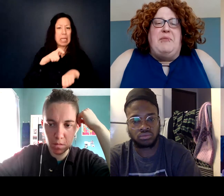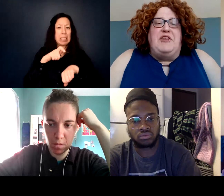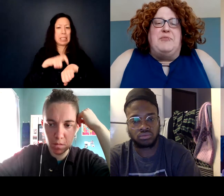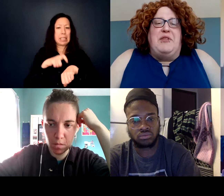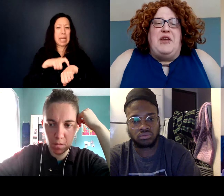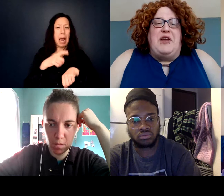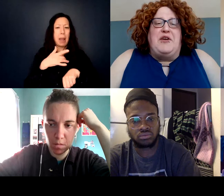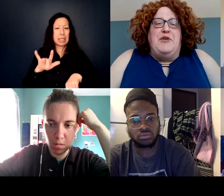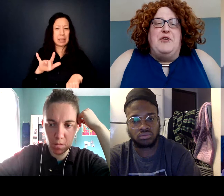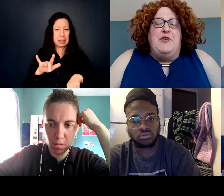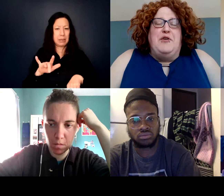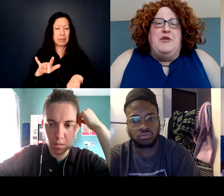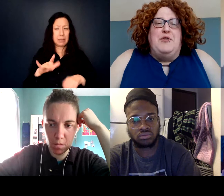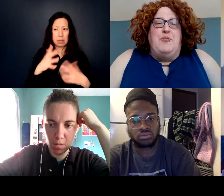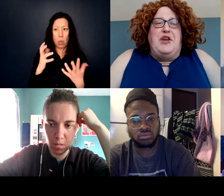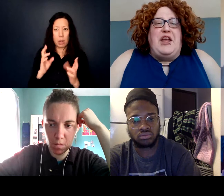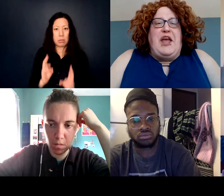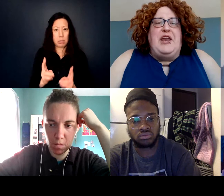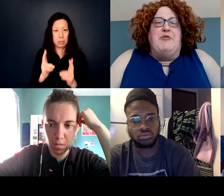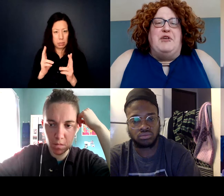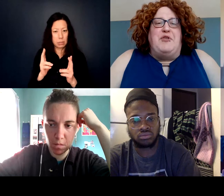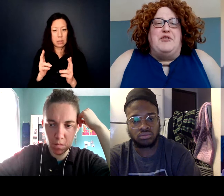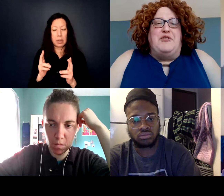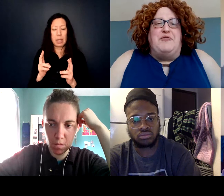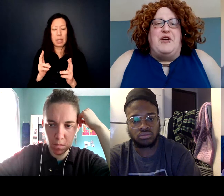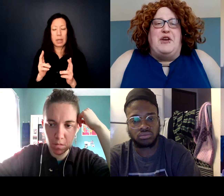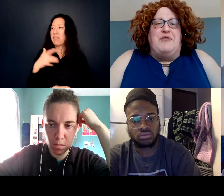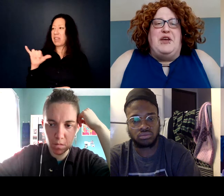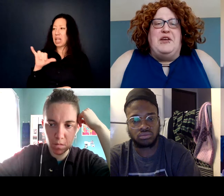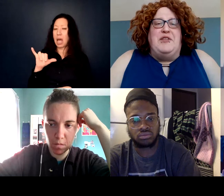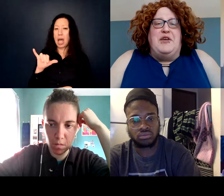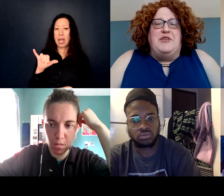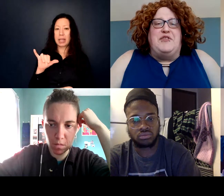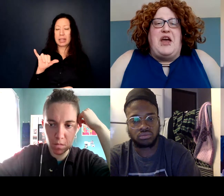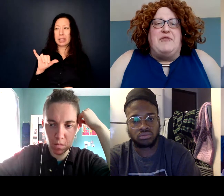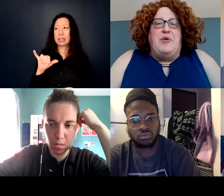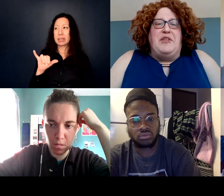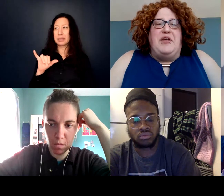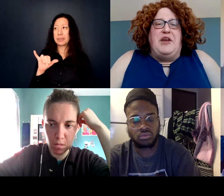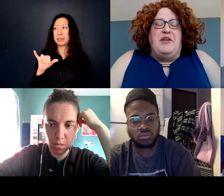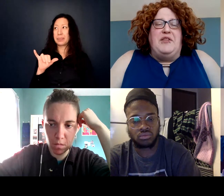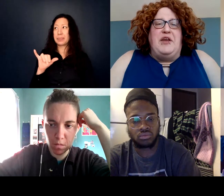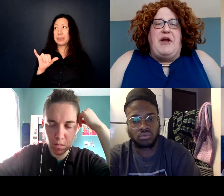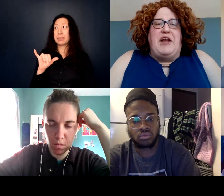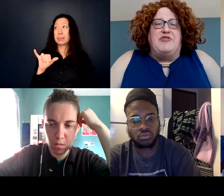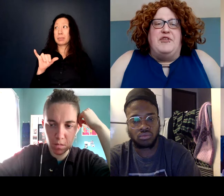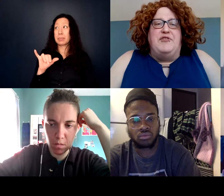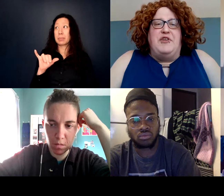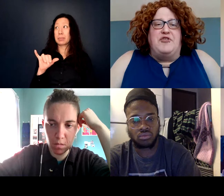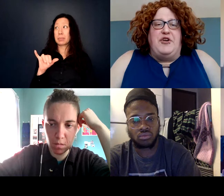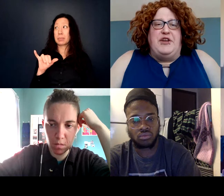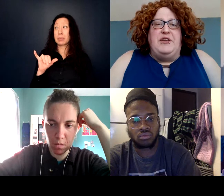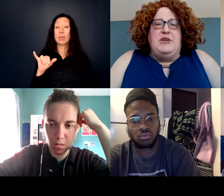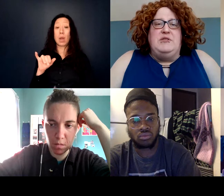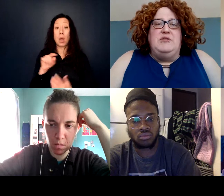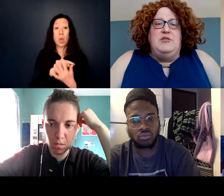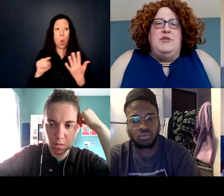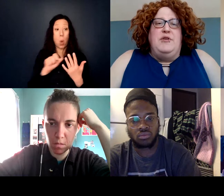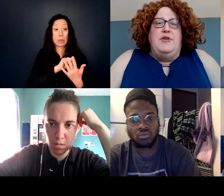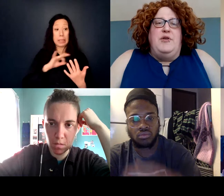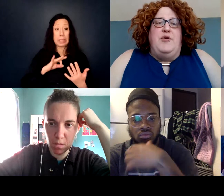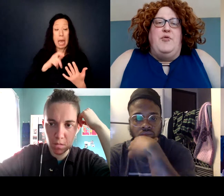on one hand makes me think putting any resources in front of the staff doing the interactions is